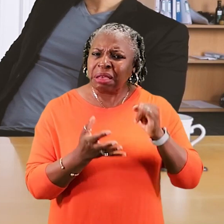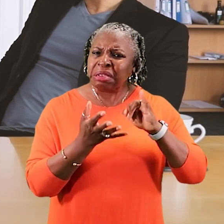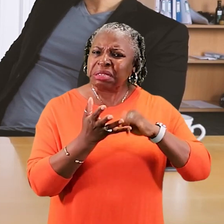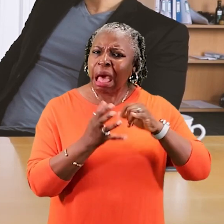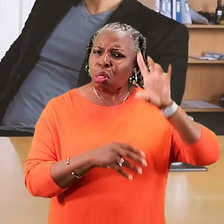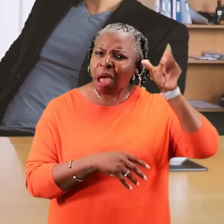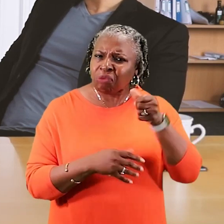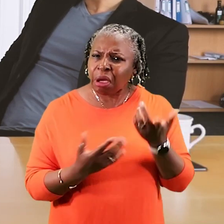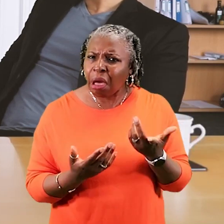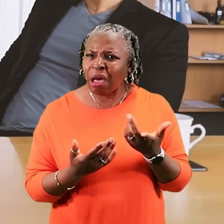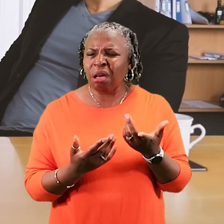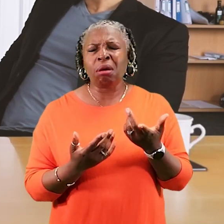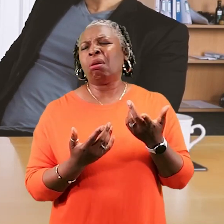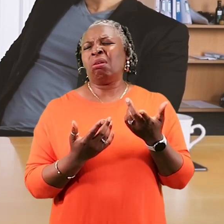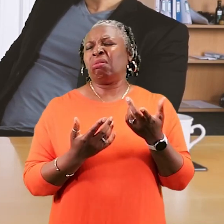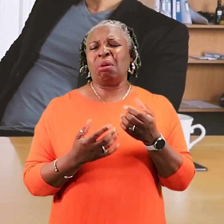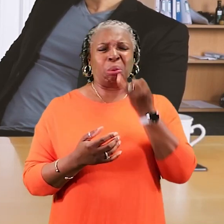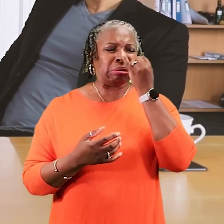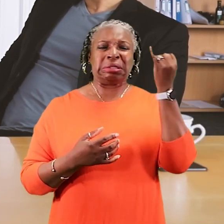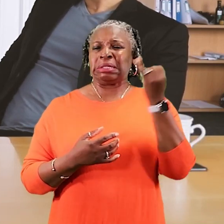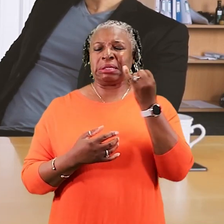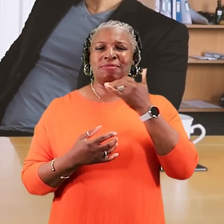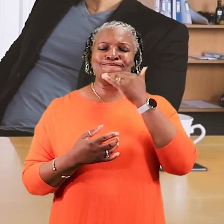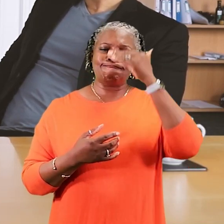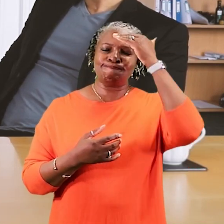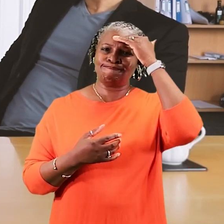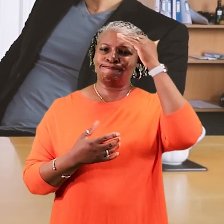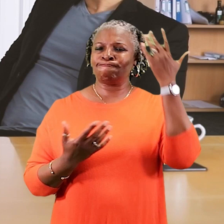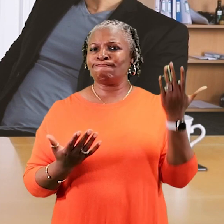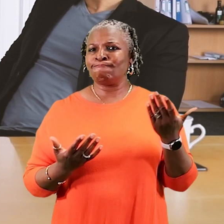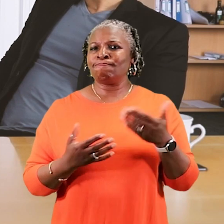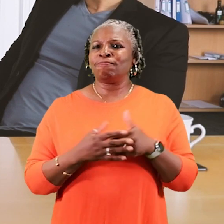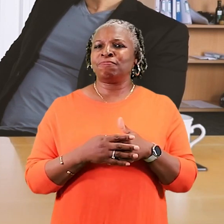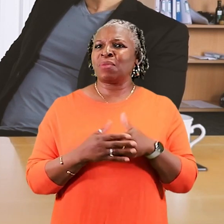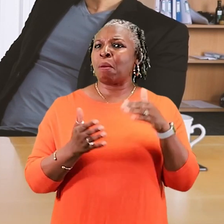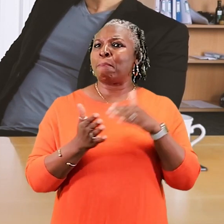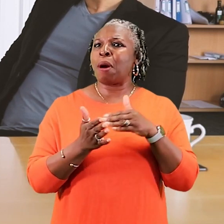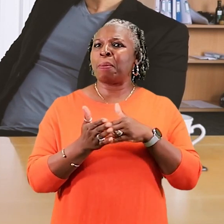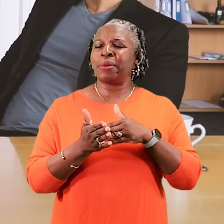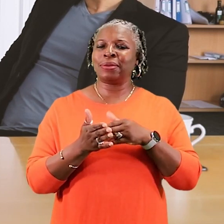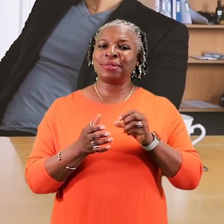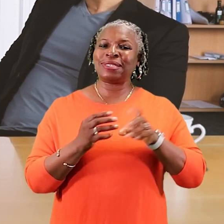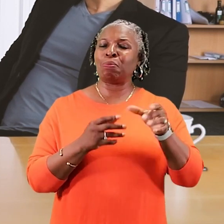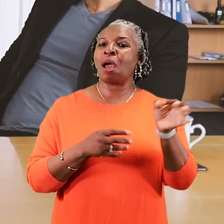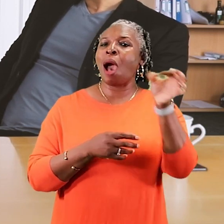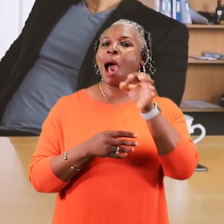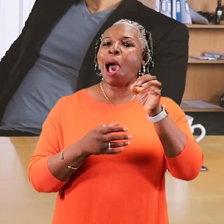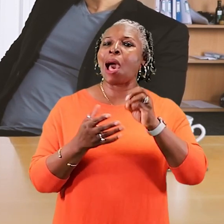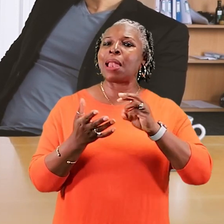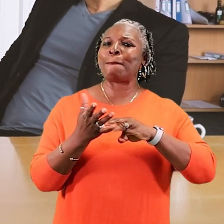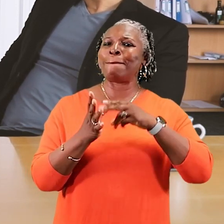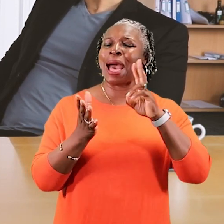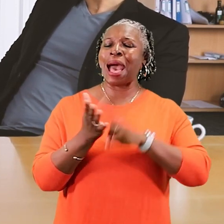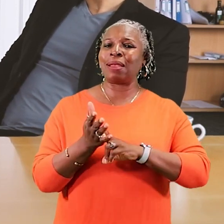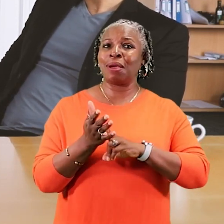Everything could be done in our house was political. So when I was 16, my mother sent me the Isle of Man, where I was the only